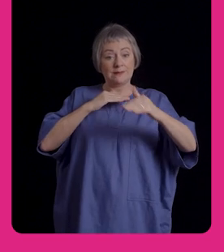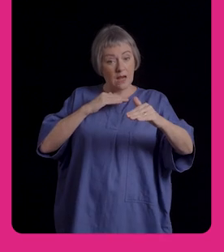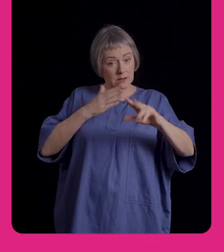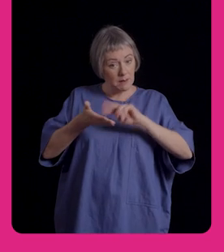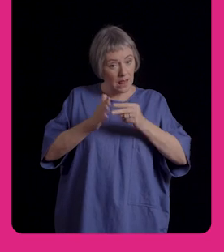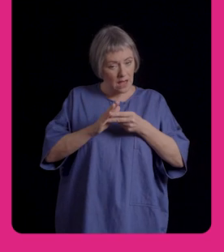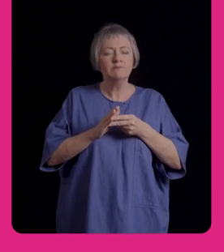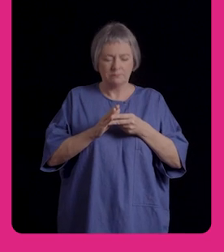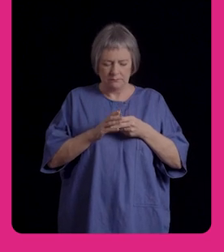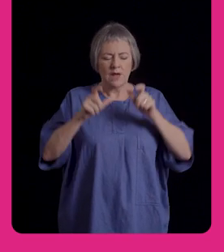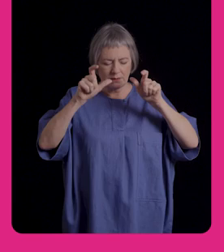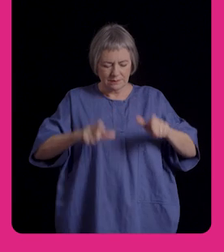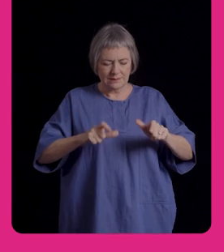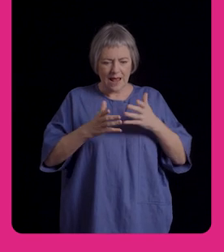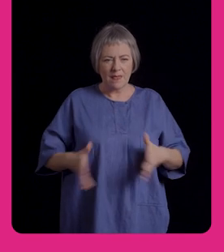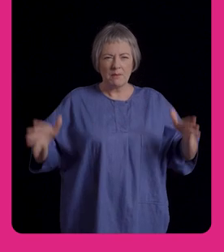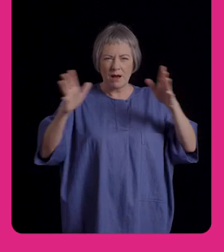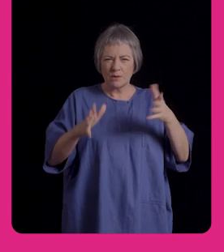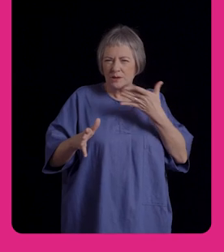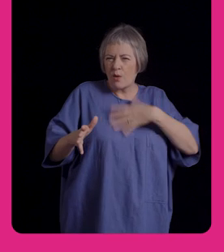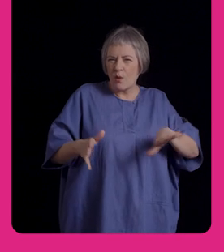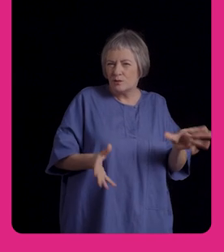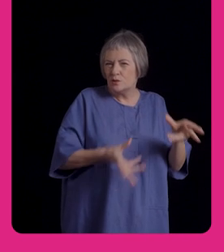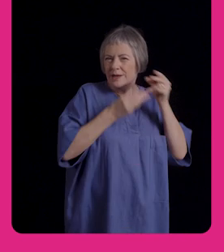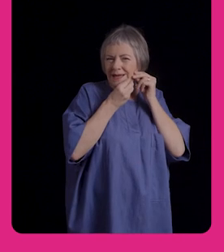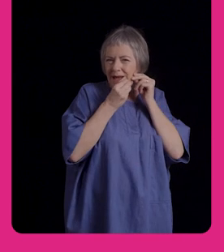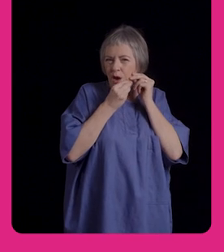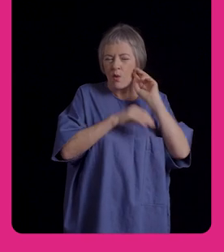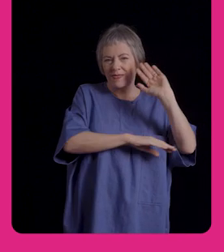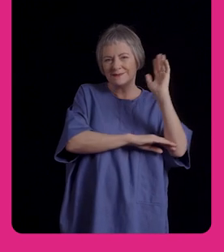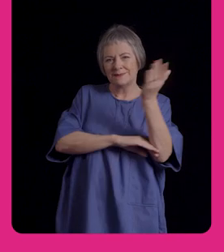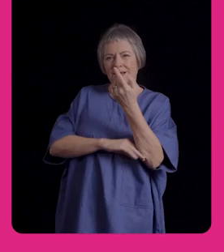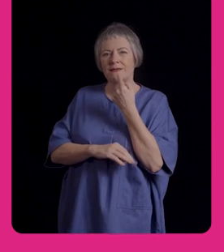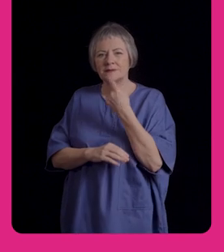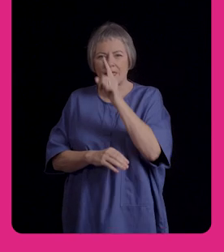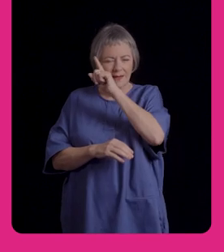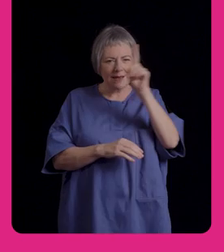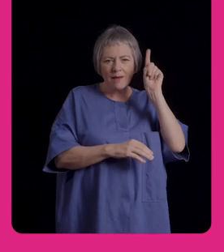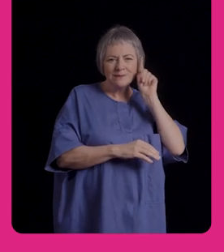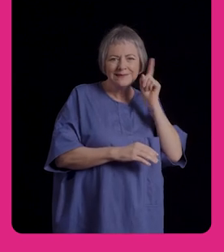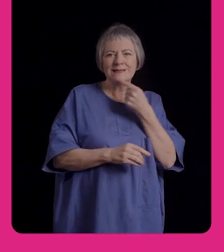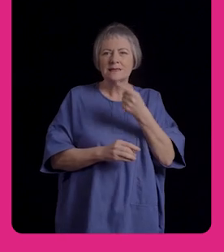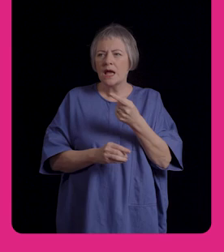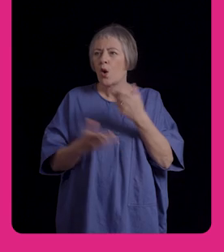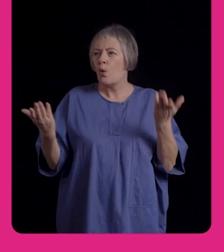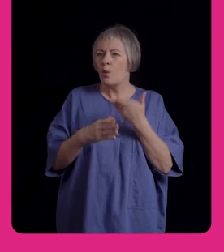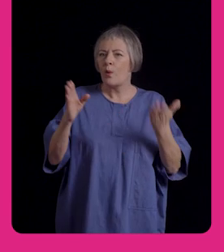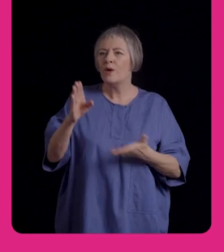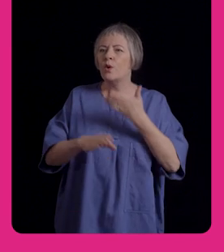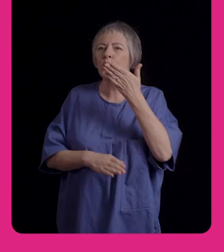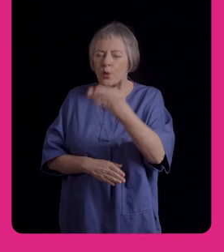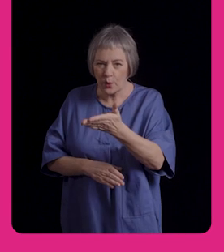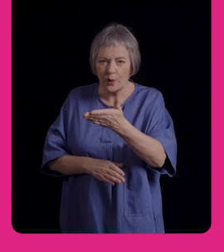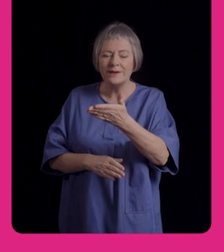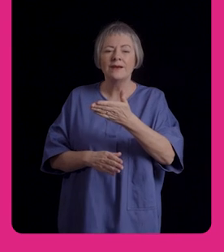plan? I'm going to stay in the barrel on the deck because I want to hear what the sailors are saying to each other, what the captain's saying to each other about where we're going